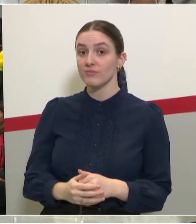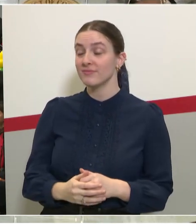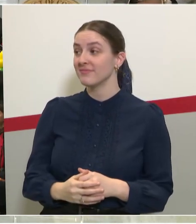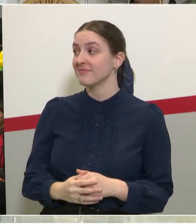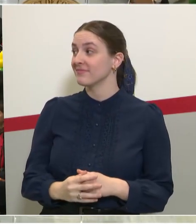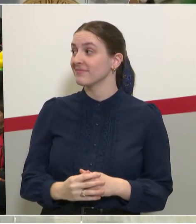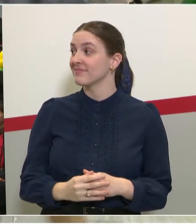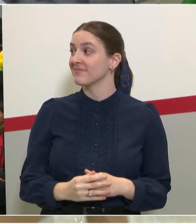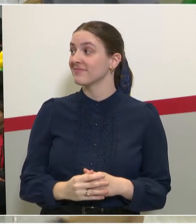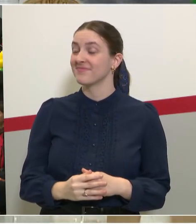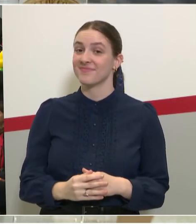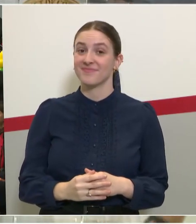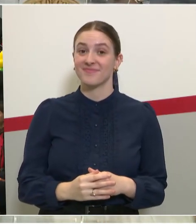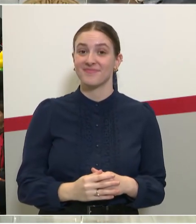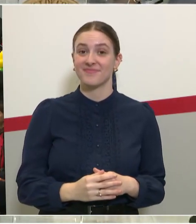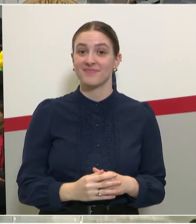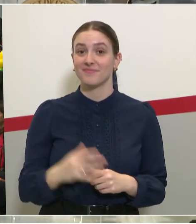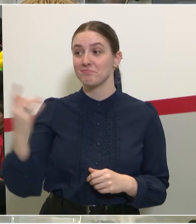There it is.